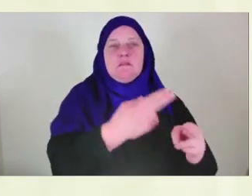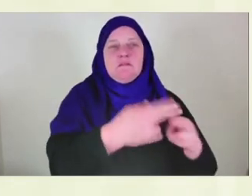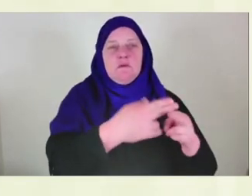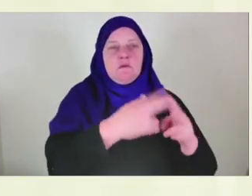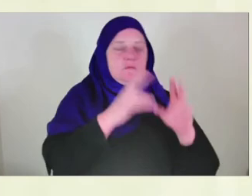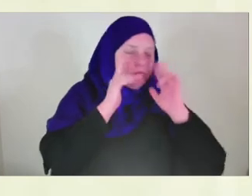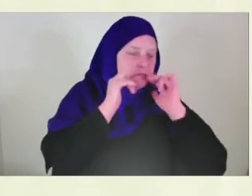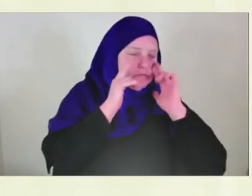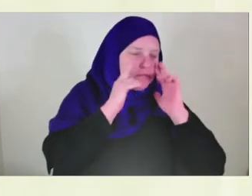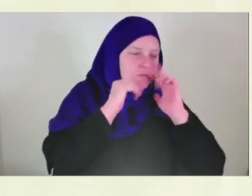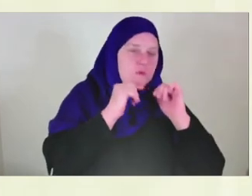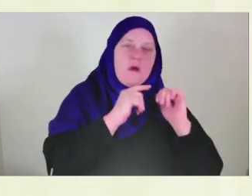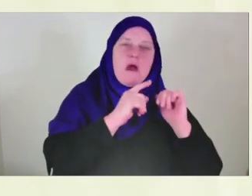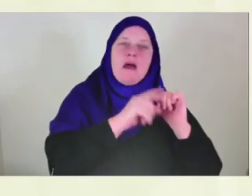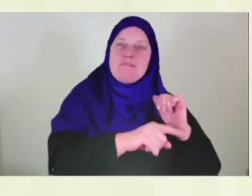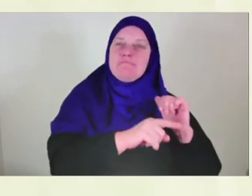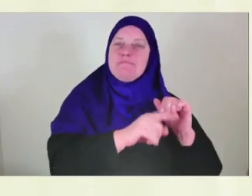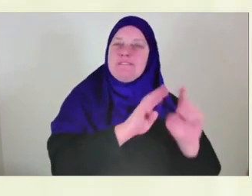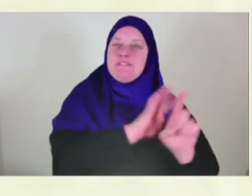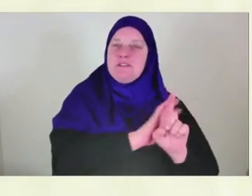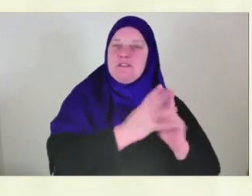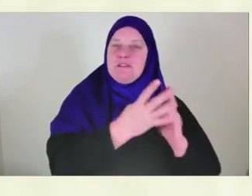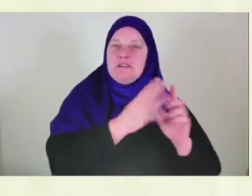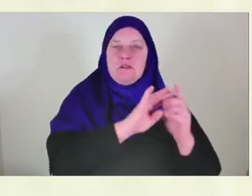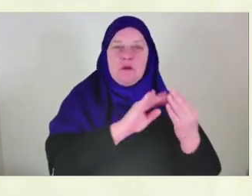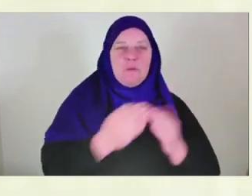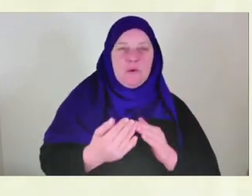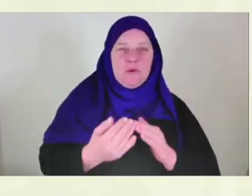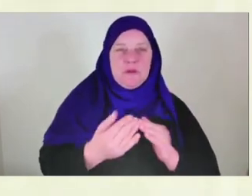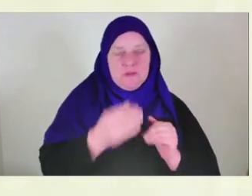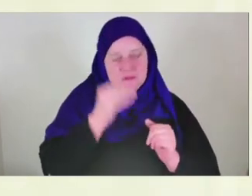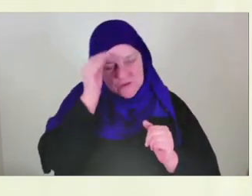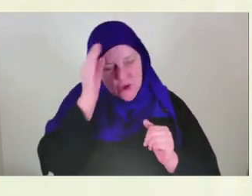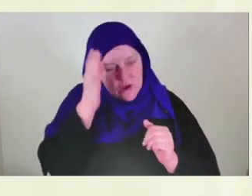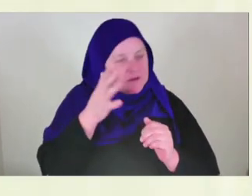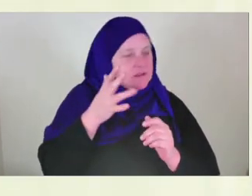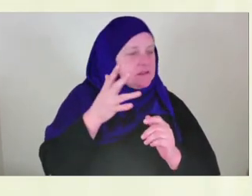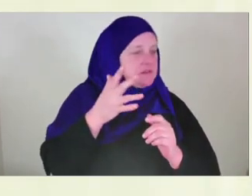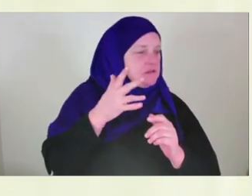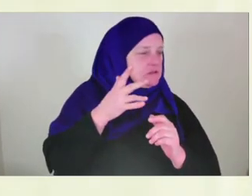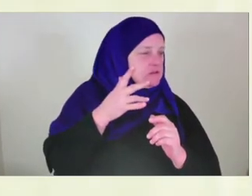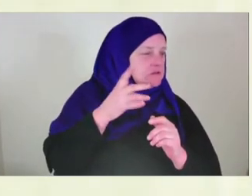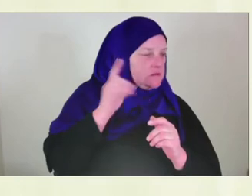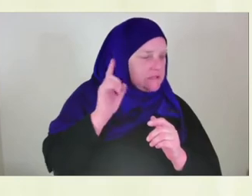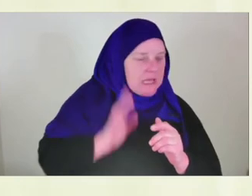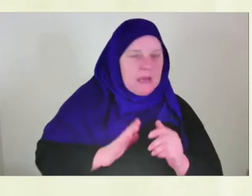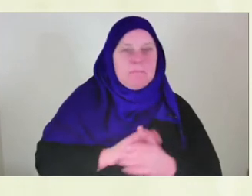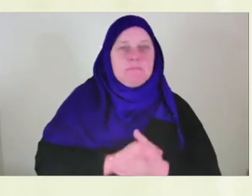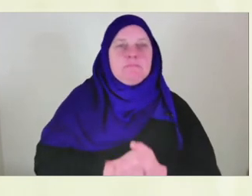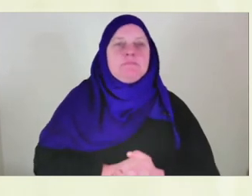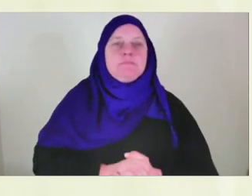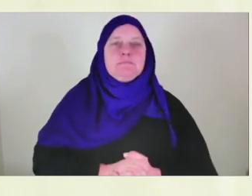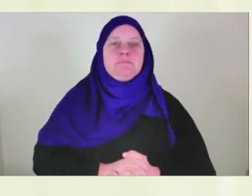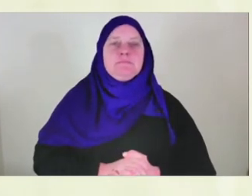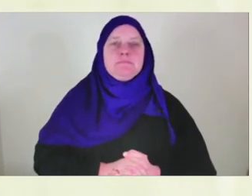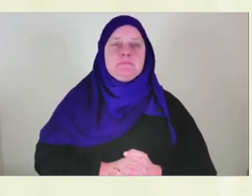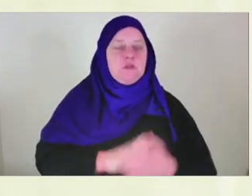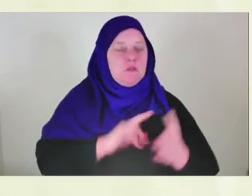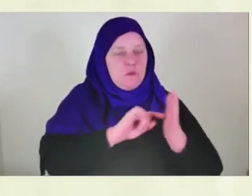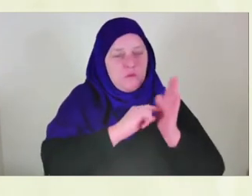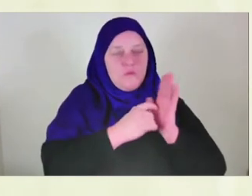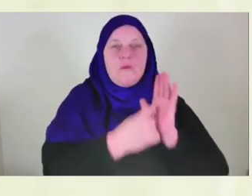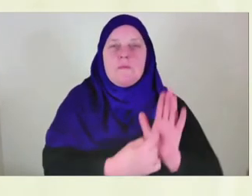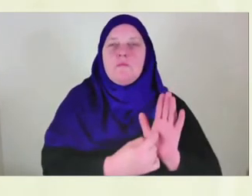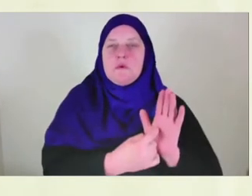you. Mm-hmm. So they're my argument towards you. They're my representatives in this case, general representatives. So they're the ones